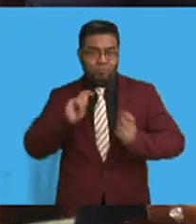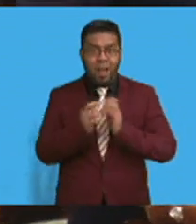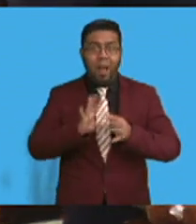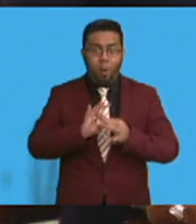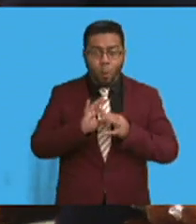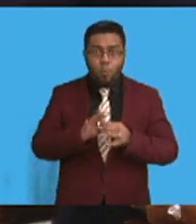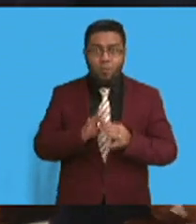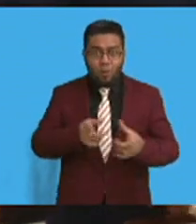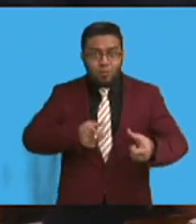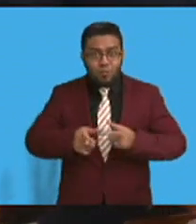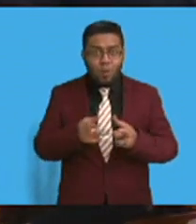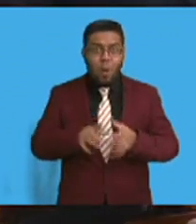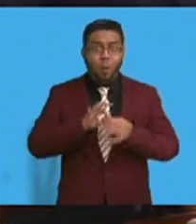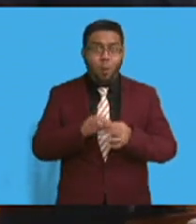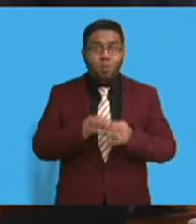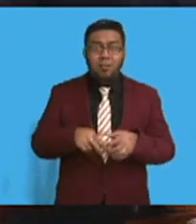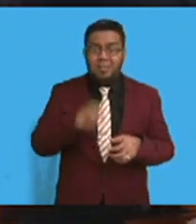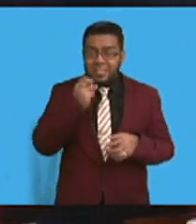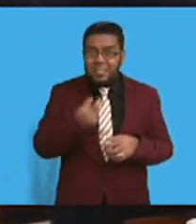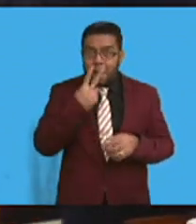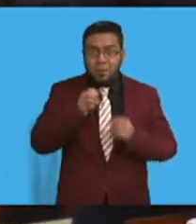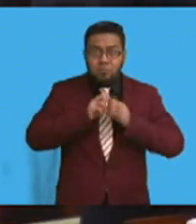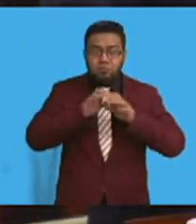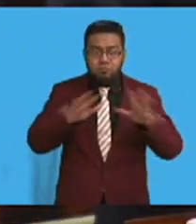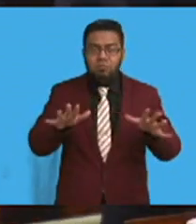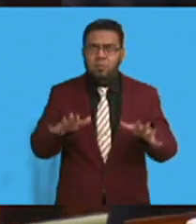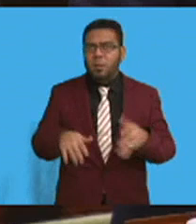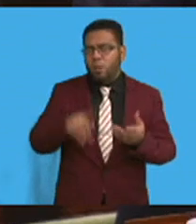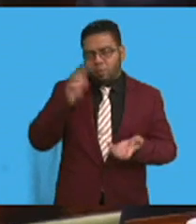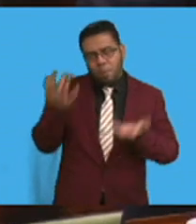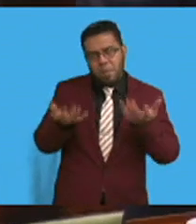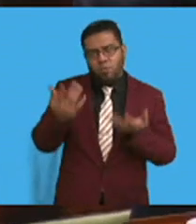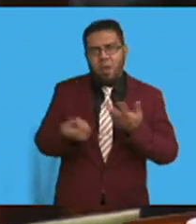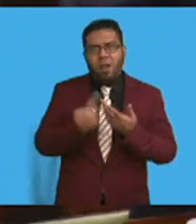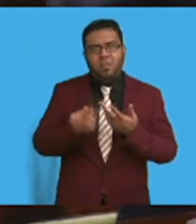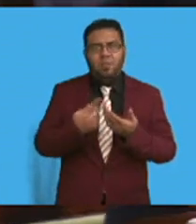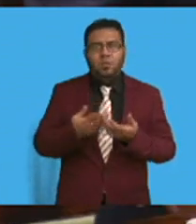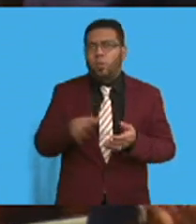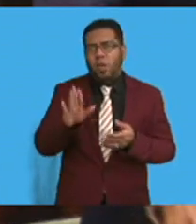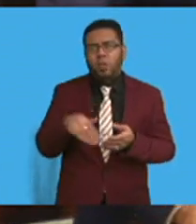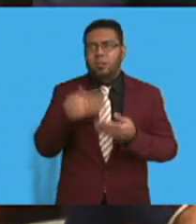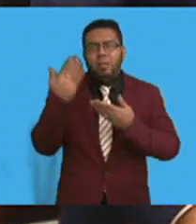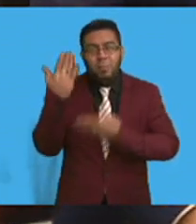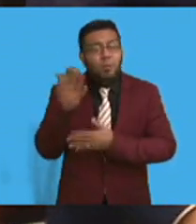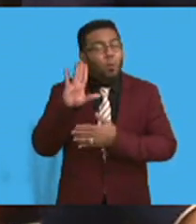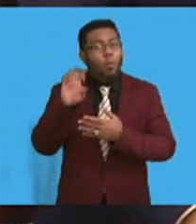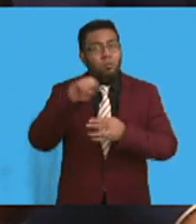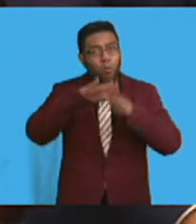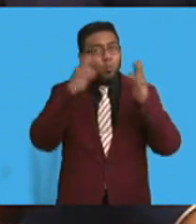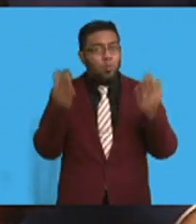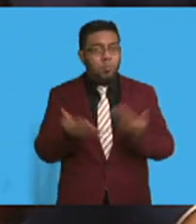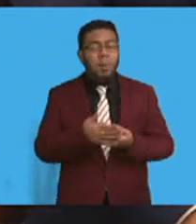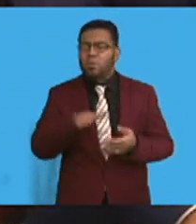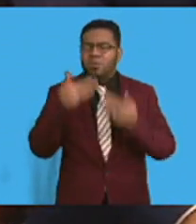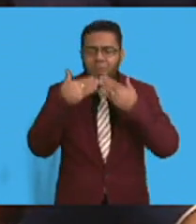on the commitment and actions of the rest of the world. So we cannot relent on the global stage, and we thank the Honourable Prime Minister for the